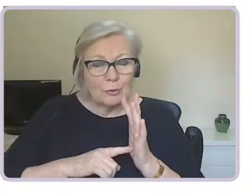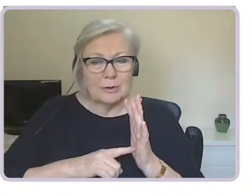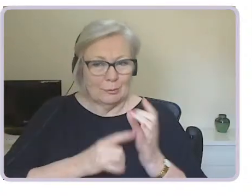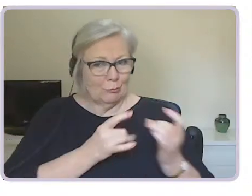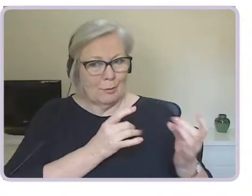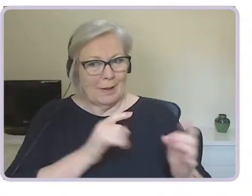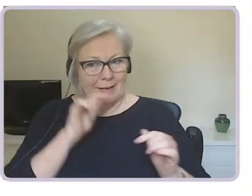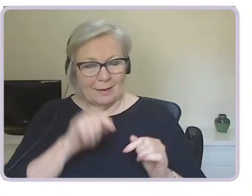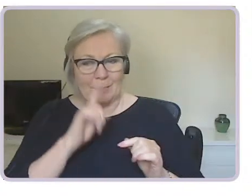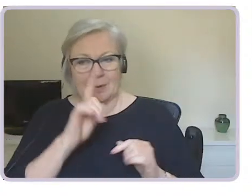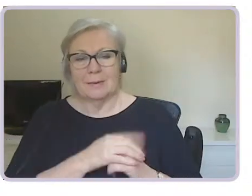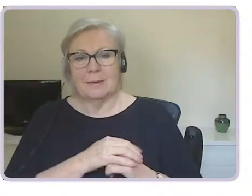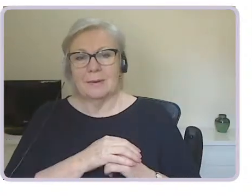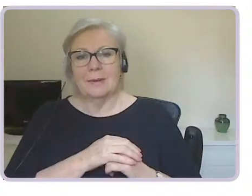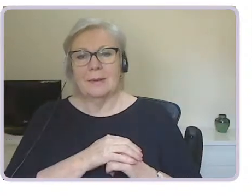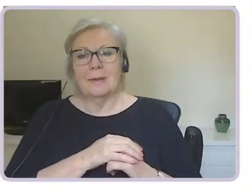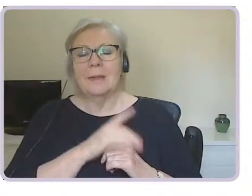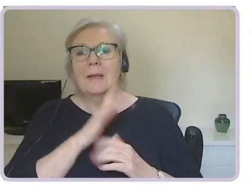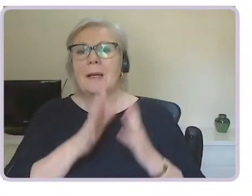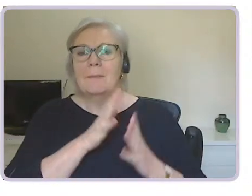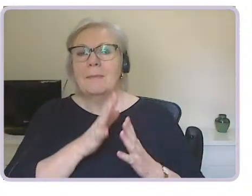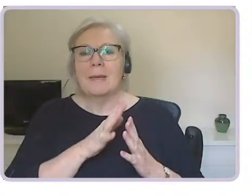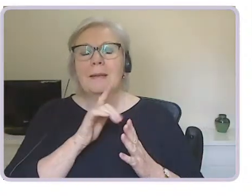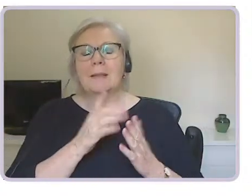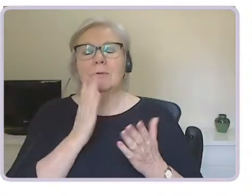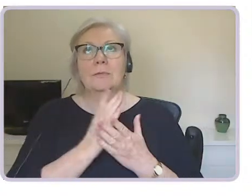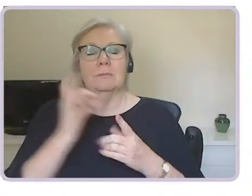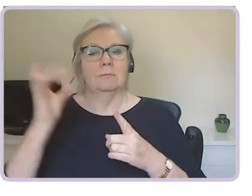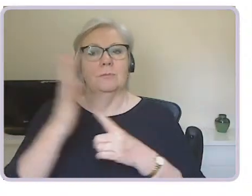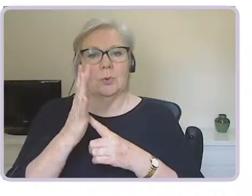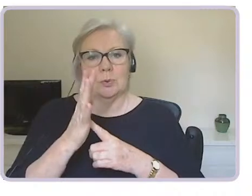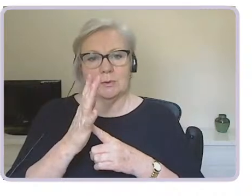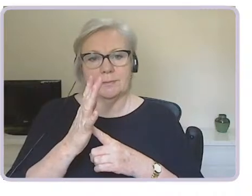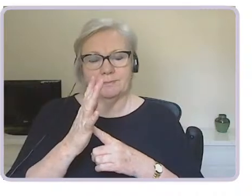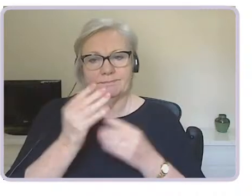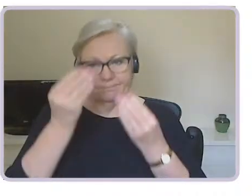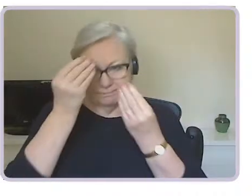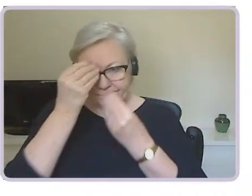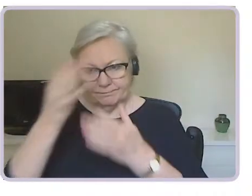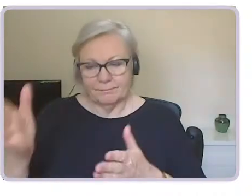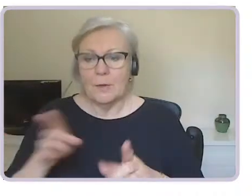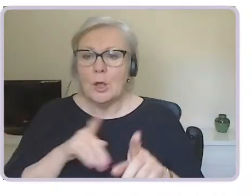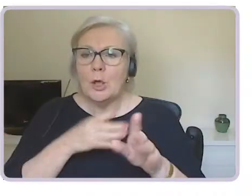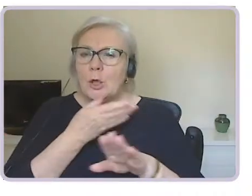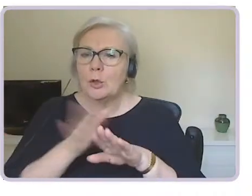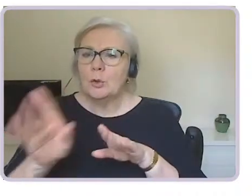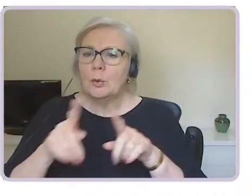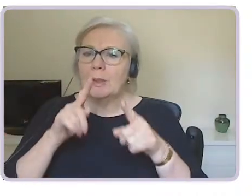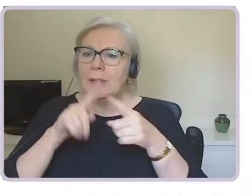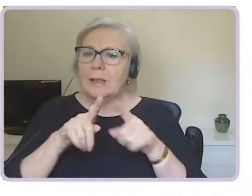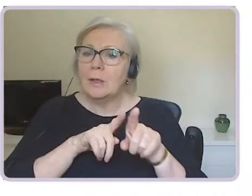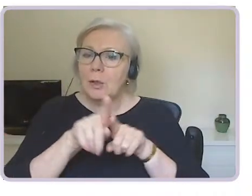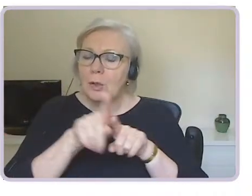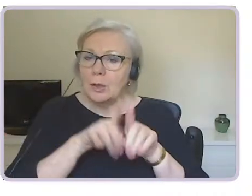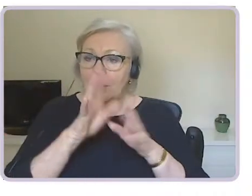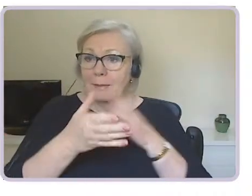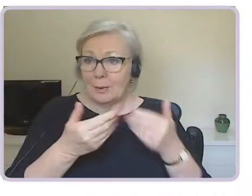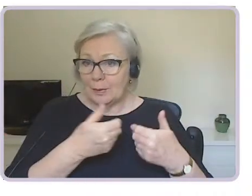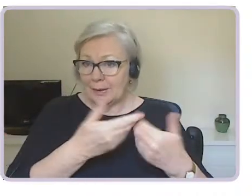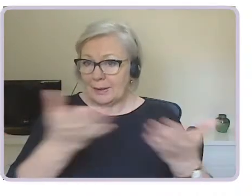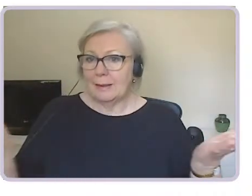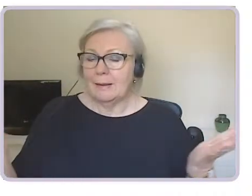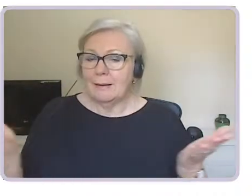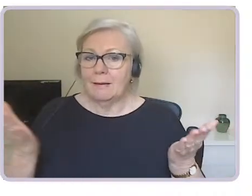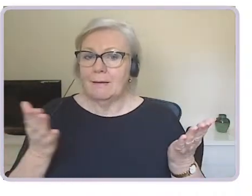has allowed a much needed facelift. The new e-learning module gives organisations and workers more flexibility